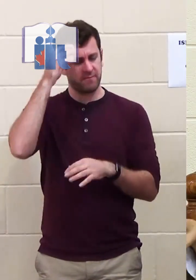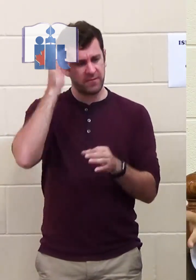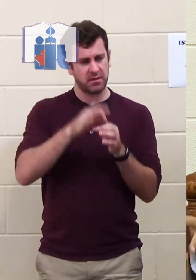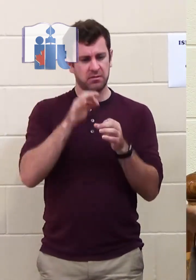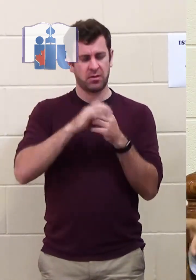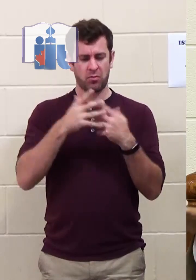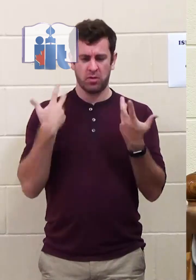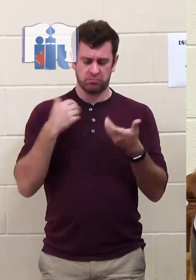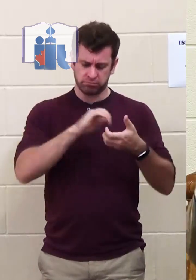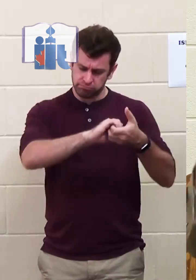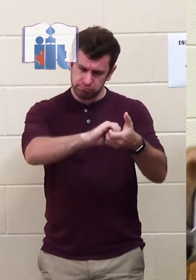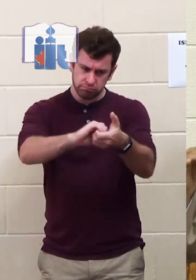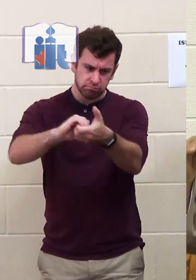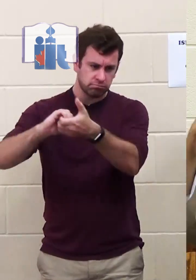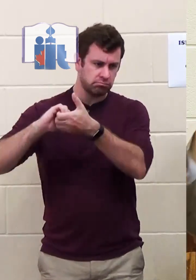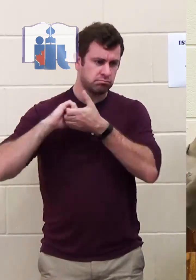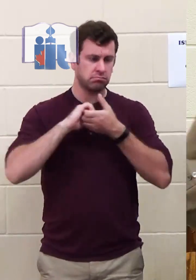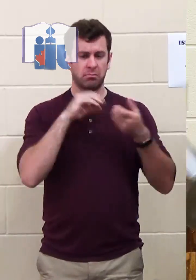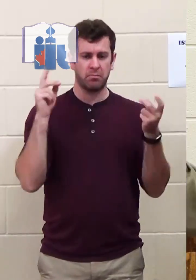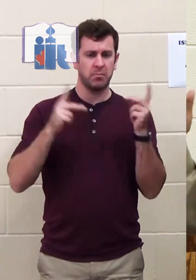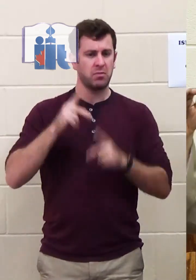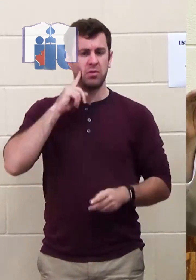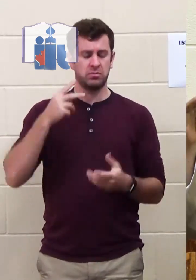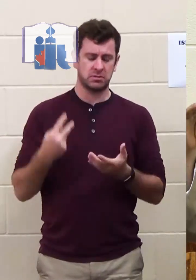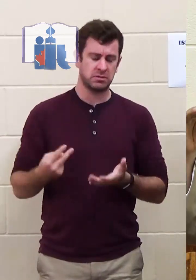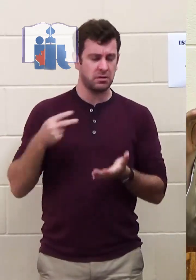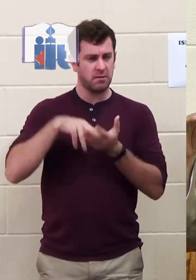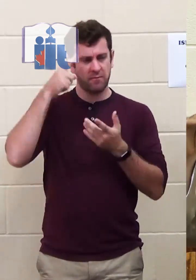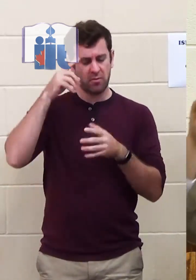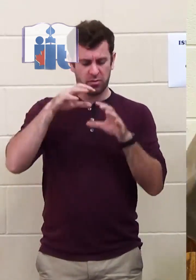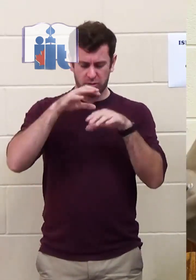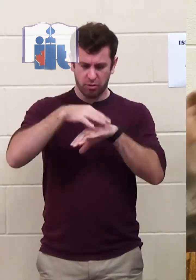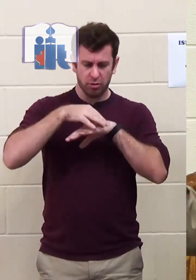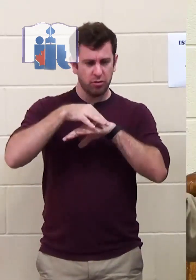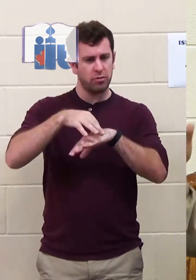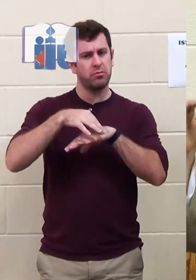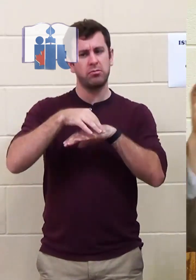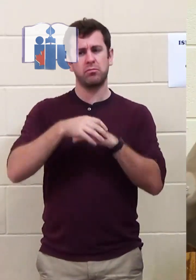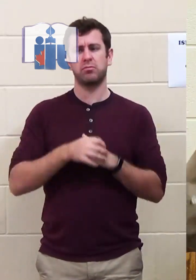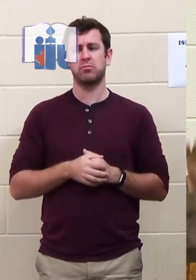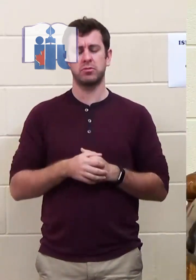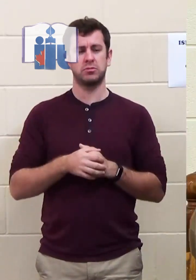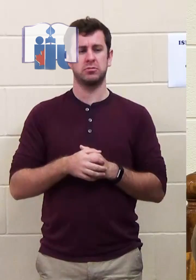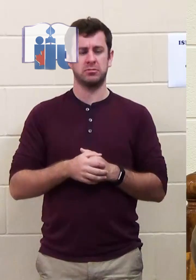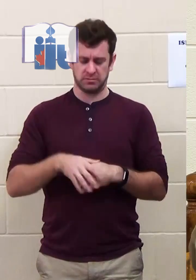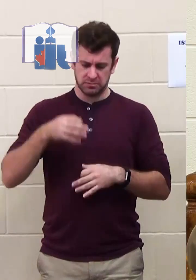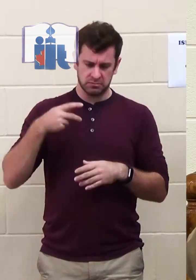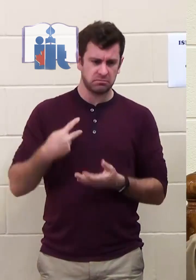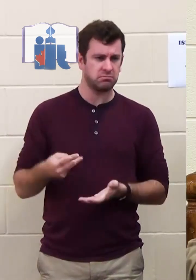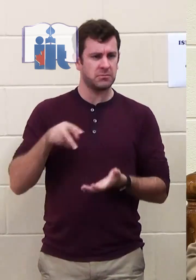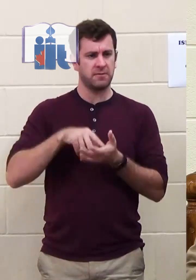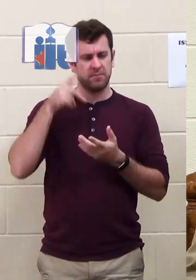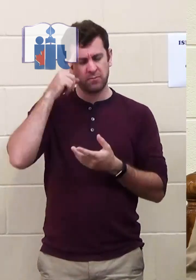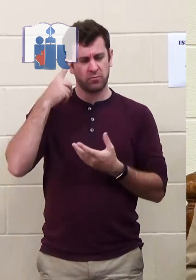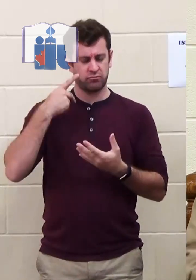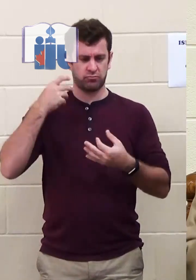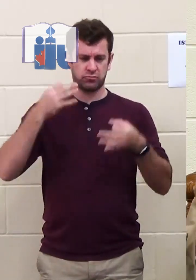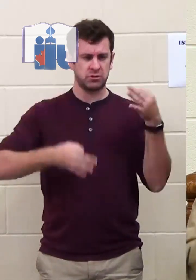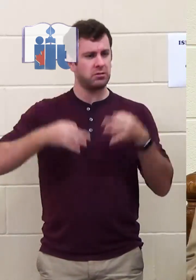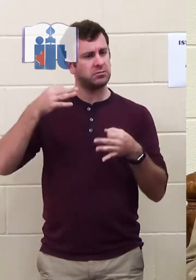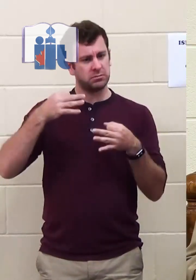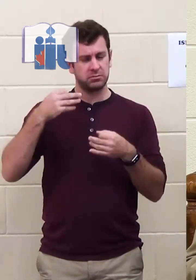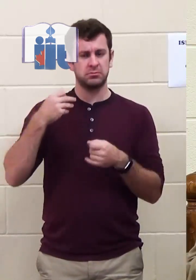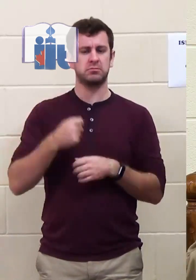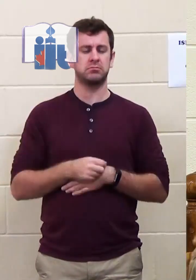alliance of those who are standing for the earth, those who are standing for justice, those